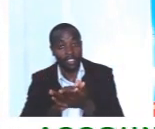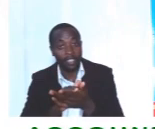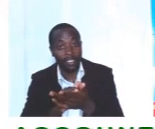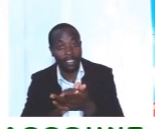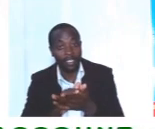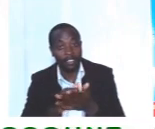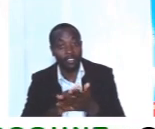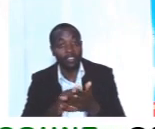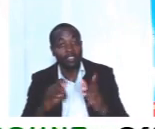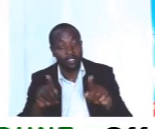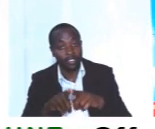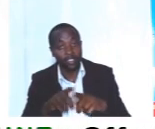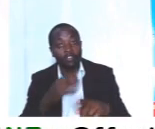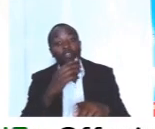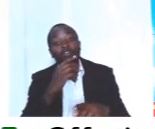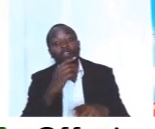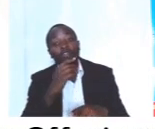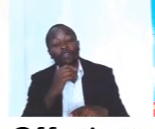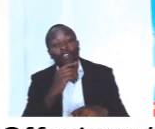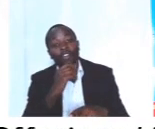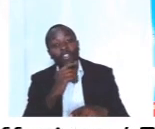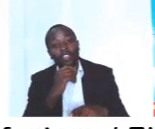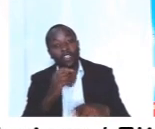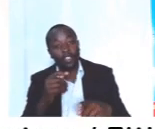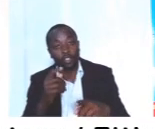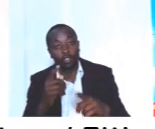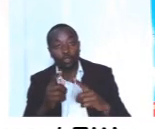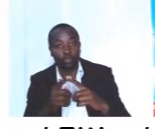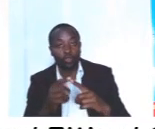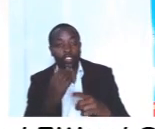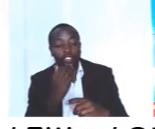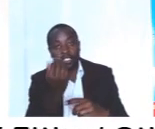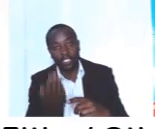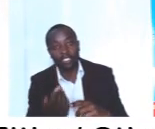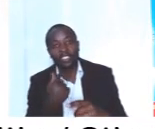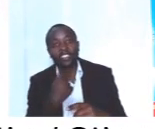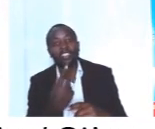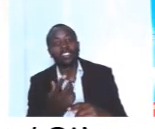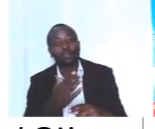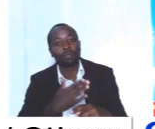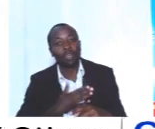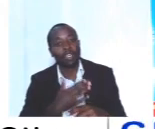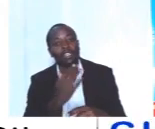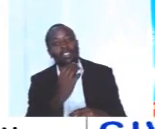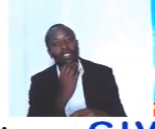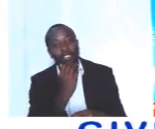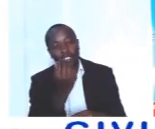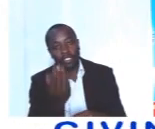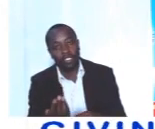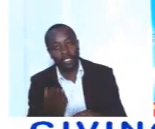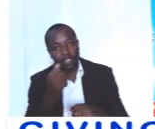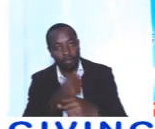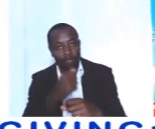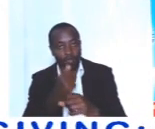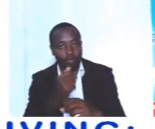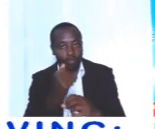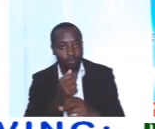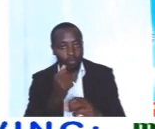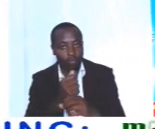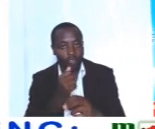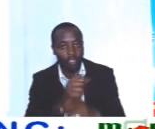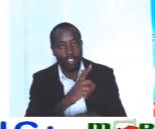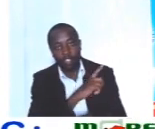his son? It says, my son, do not make light of the Lord's